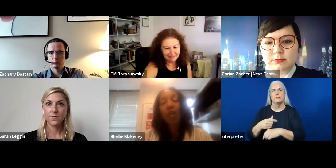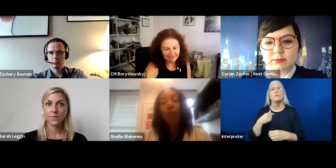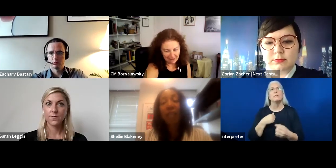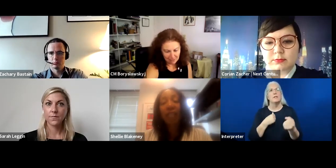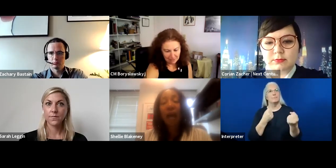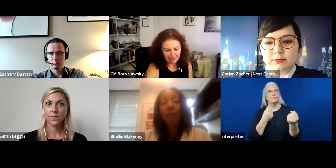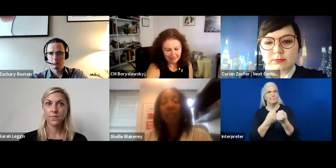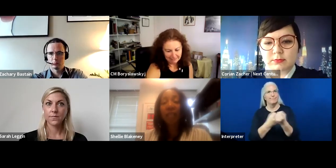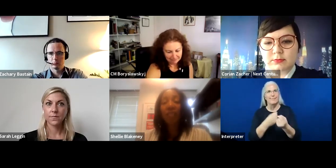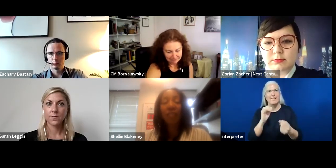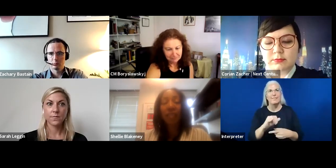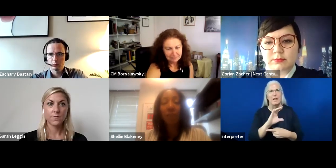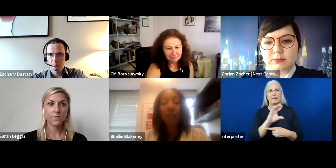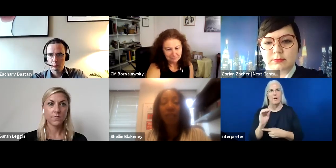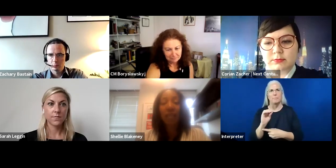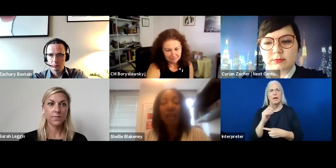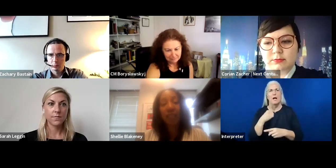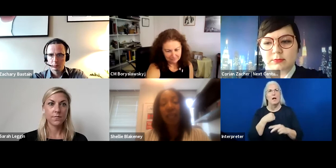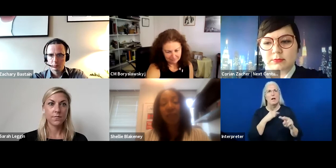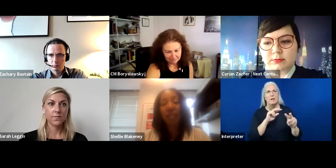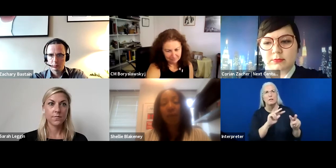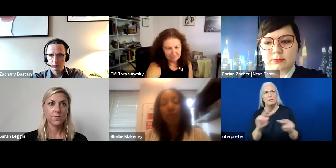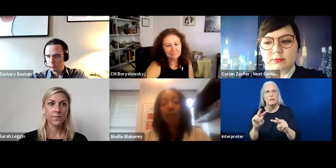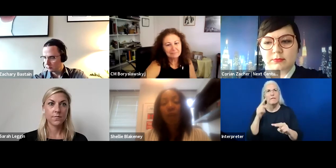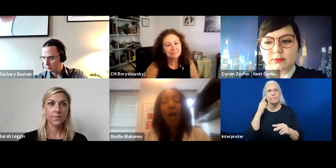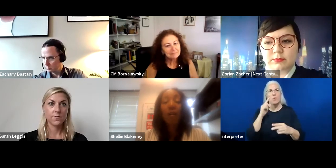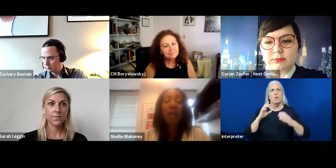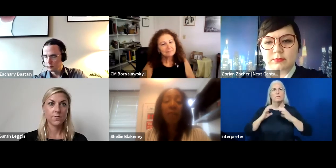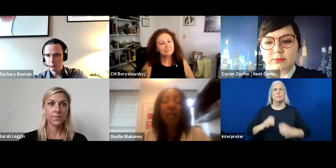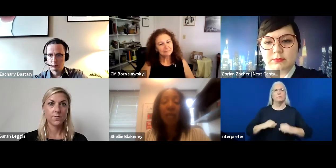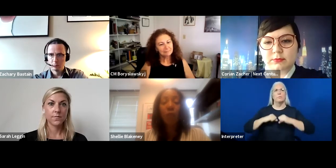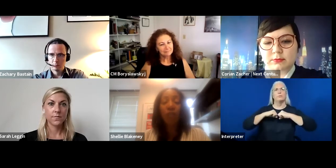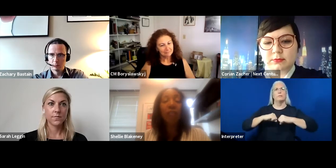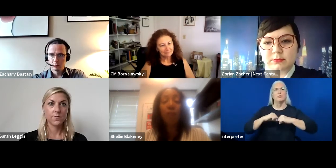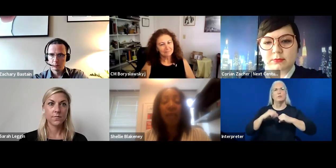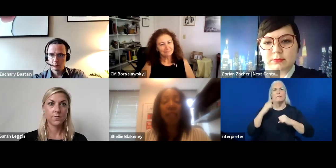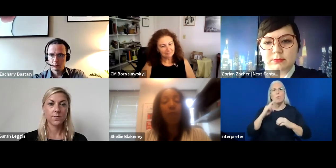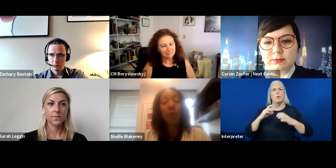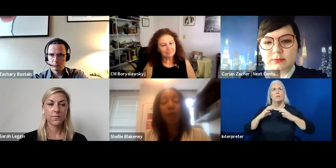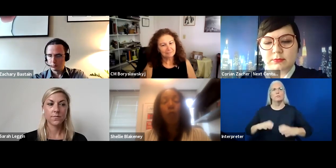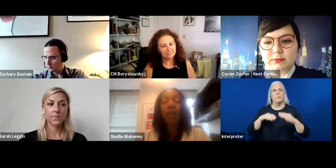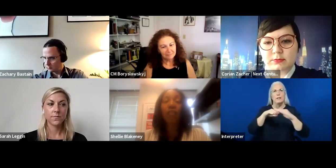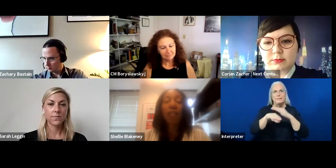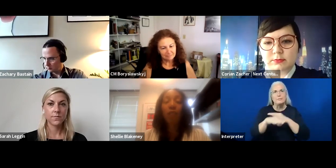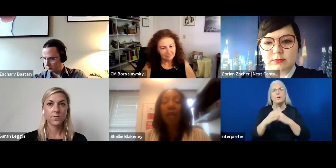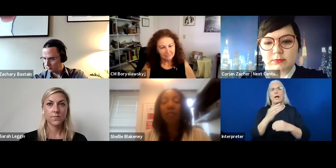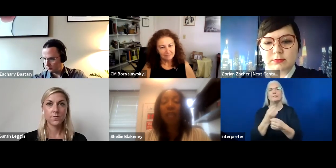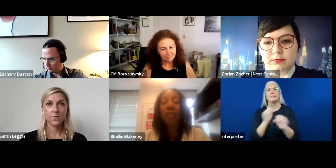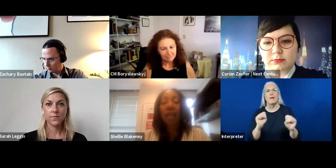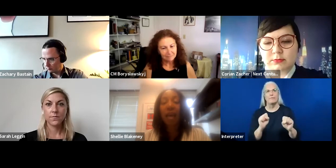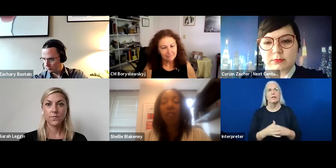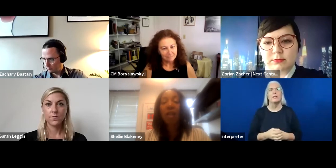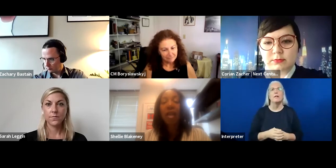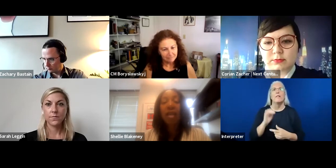protection related topics such as accessibility and safety. Our company, which is based in Bellevue, Washington, right